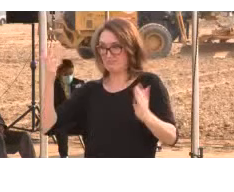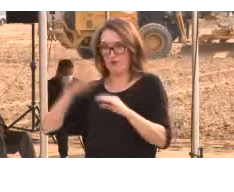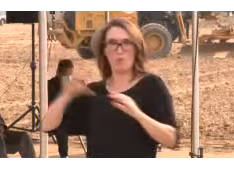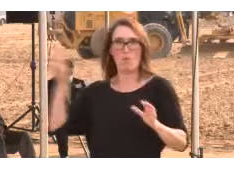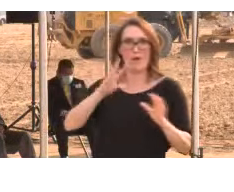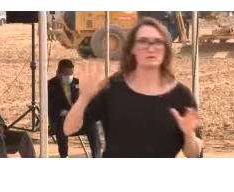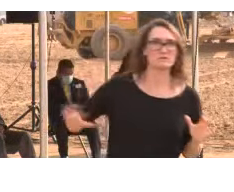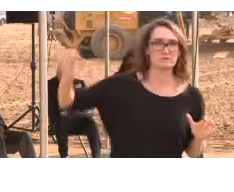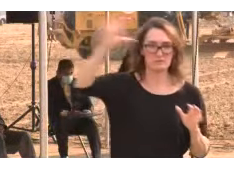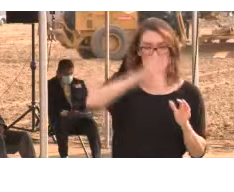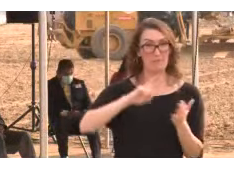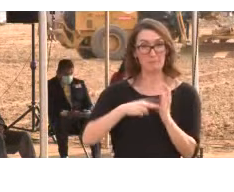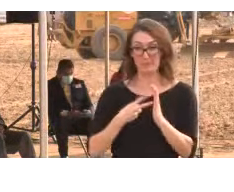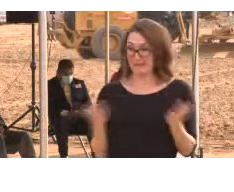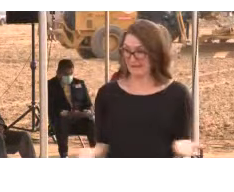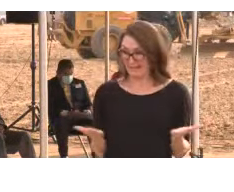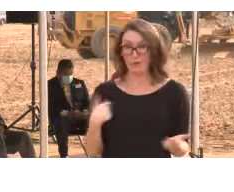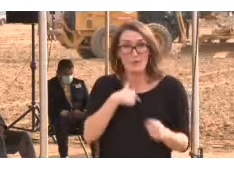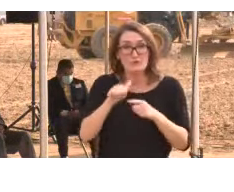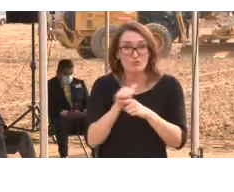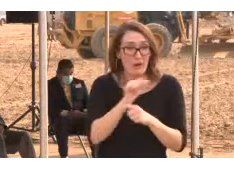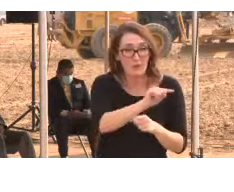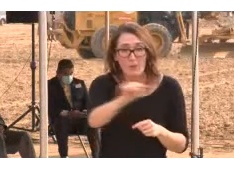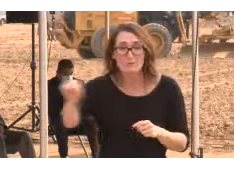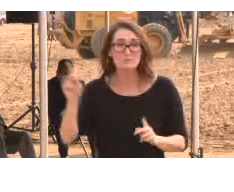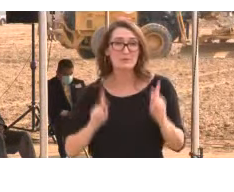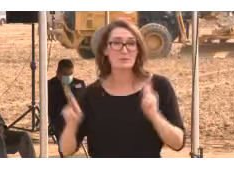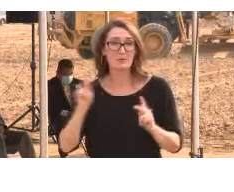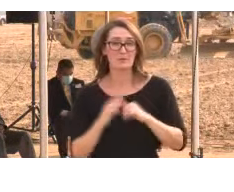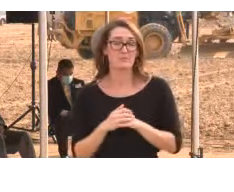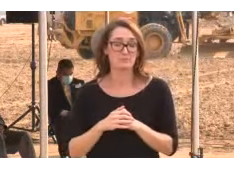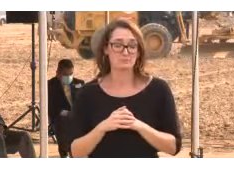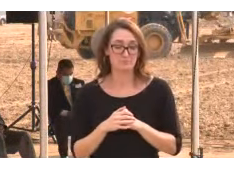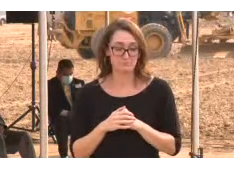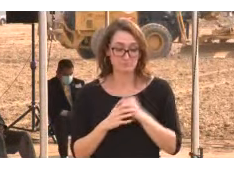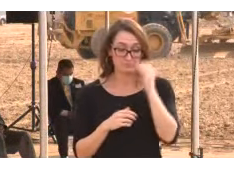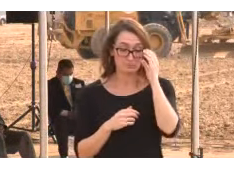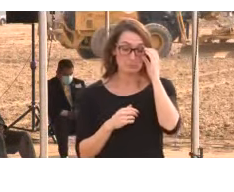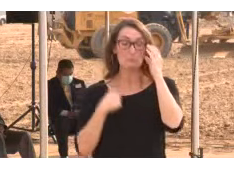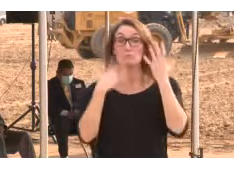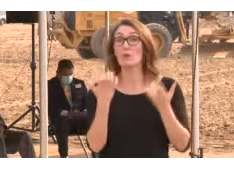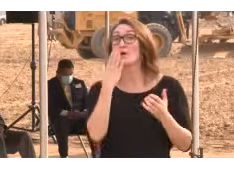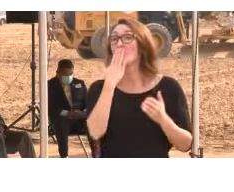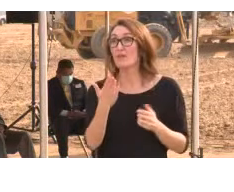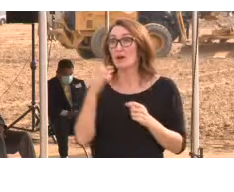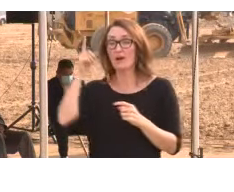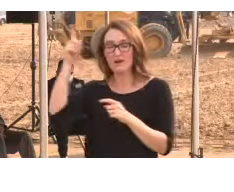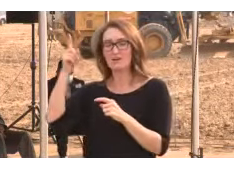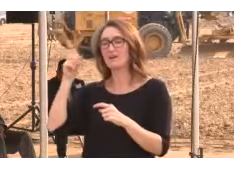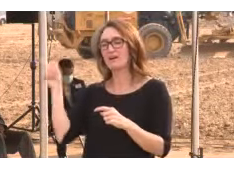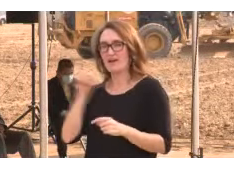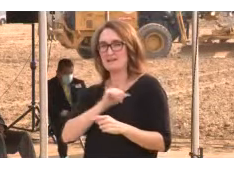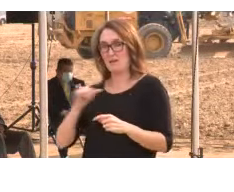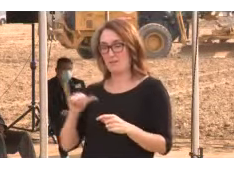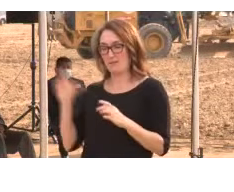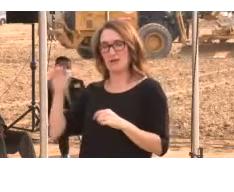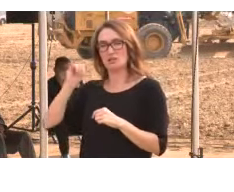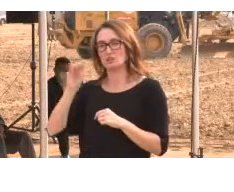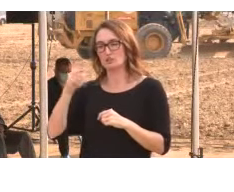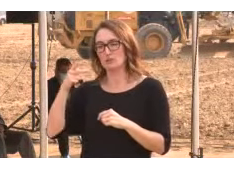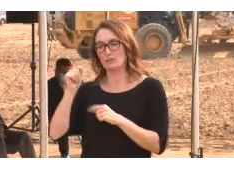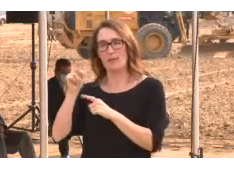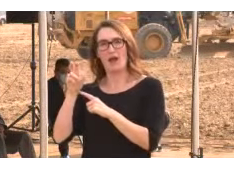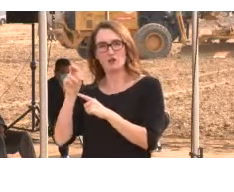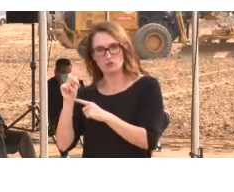here. And we had a lot of help in Sacramento as well. I want to thank Assemblymember Jim Patterson, and my